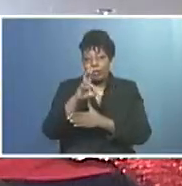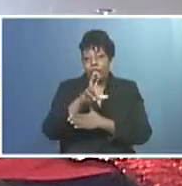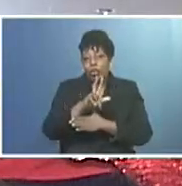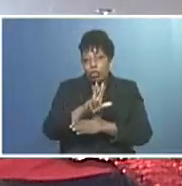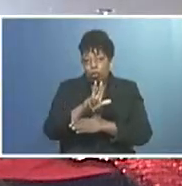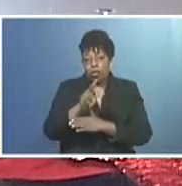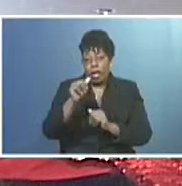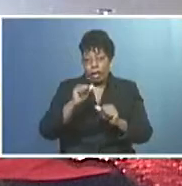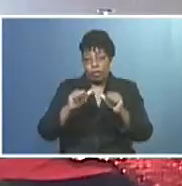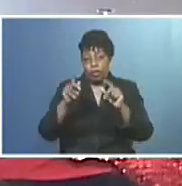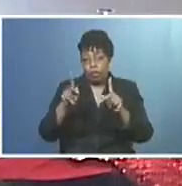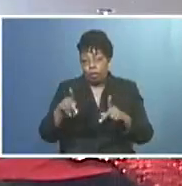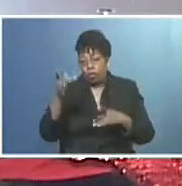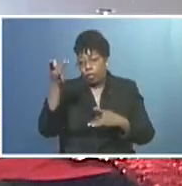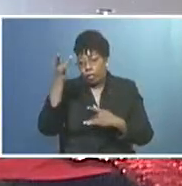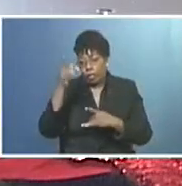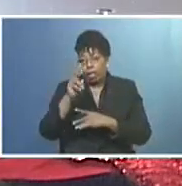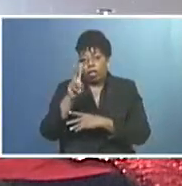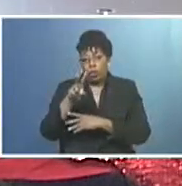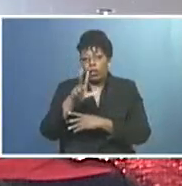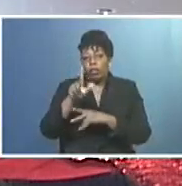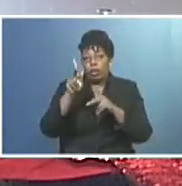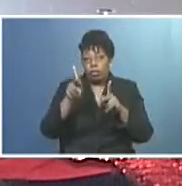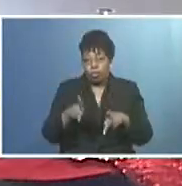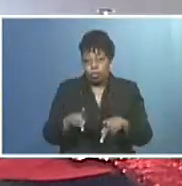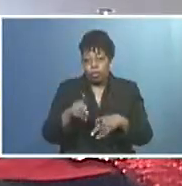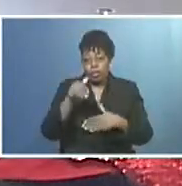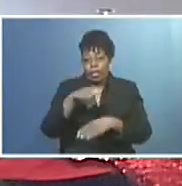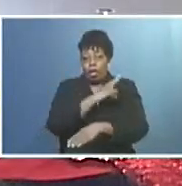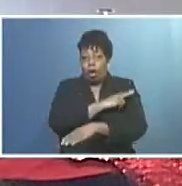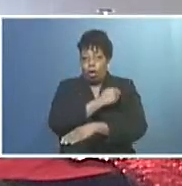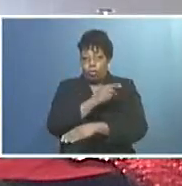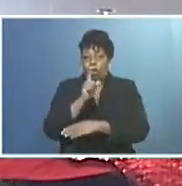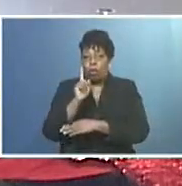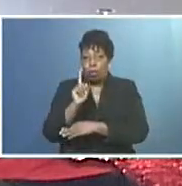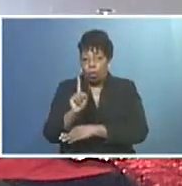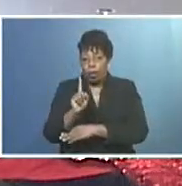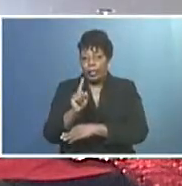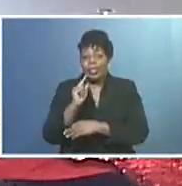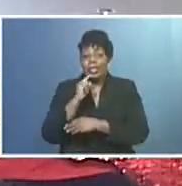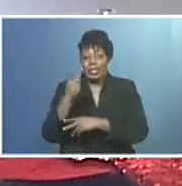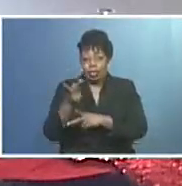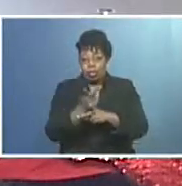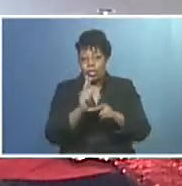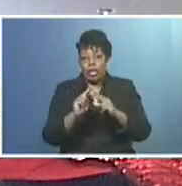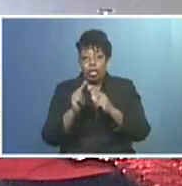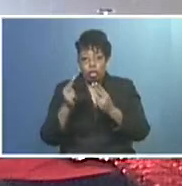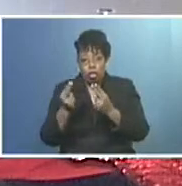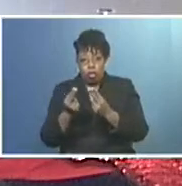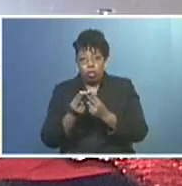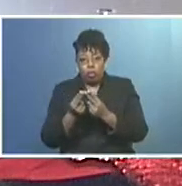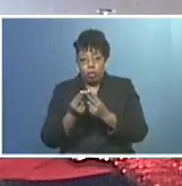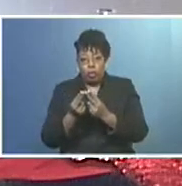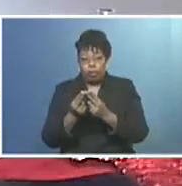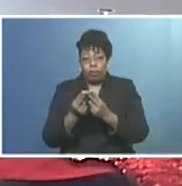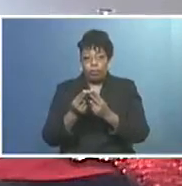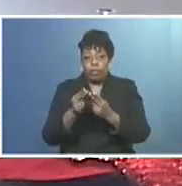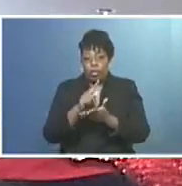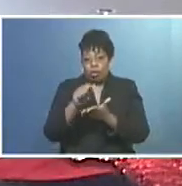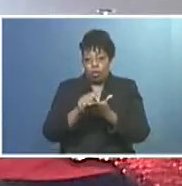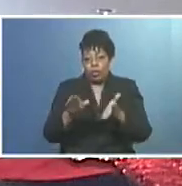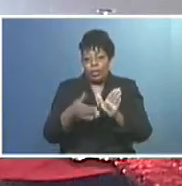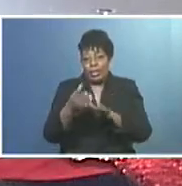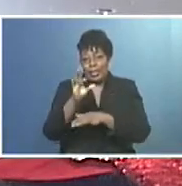1,773 active cases. 23 persons are hospitalized, one of them in the intensive care unit. The death toll now stands